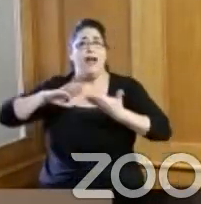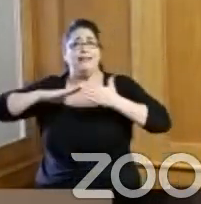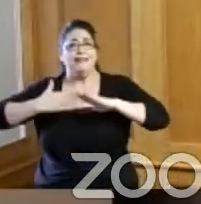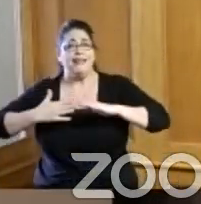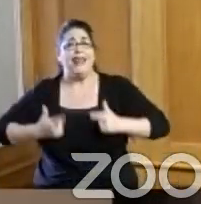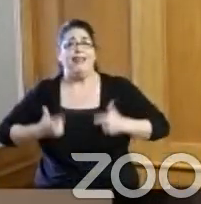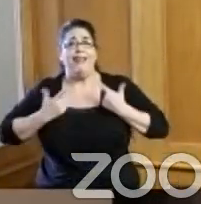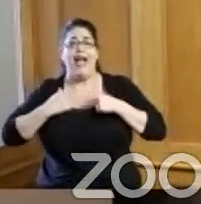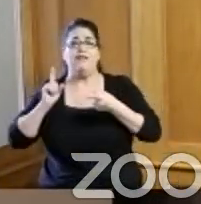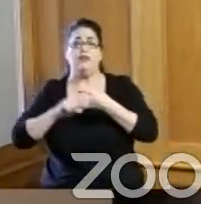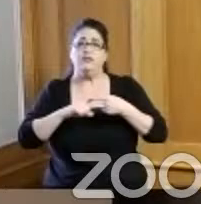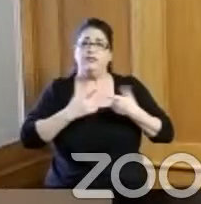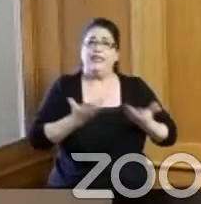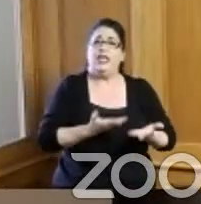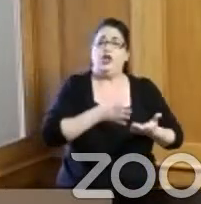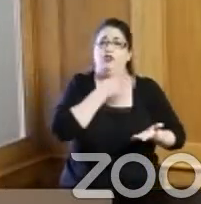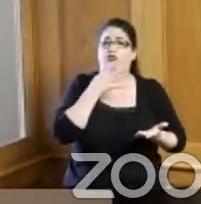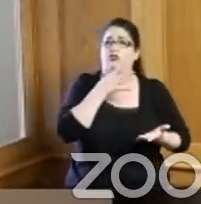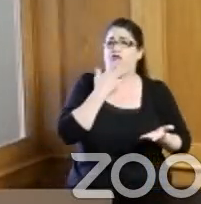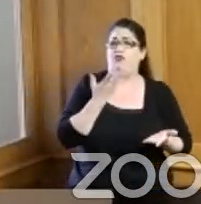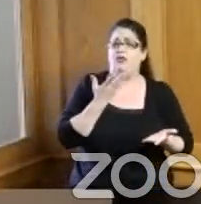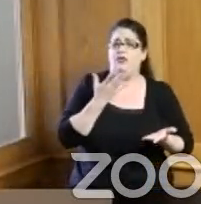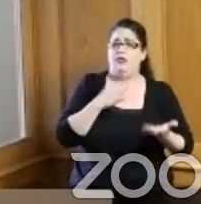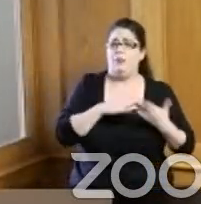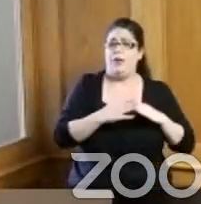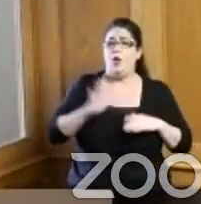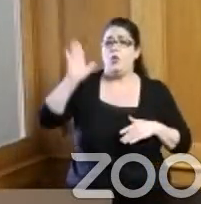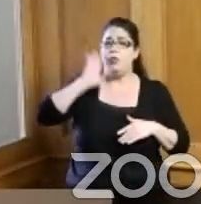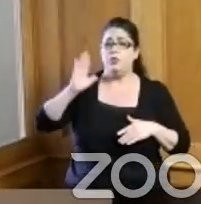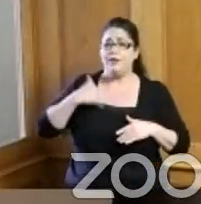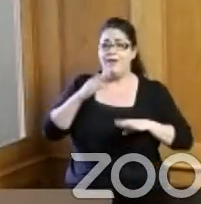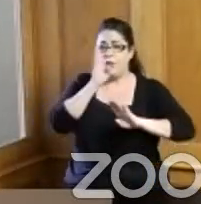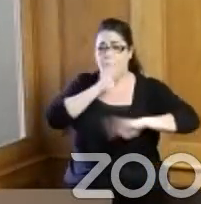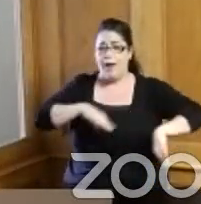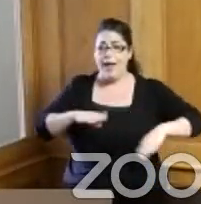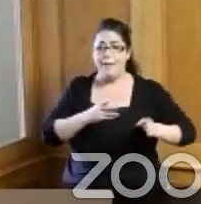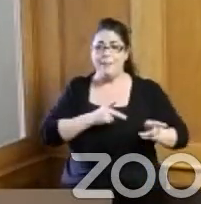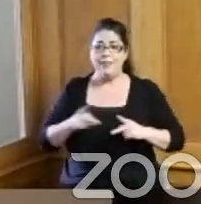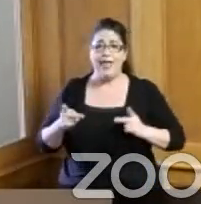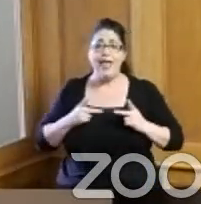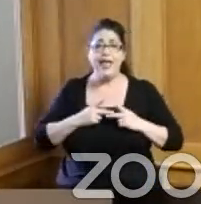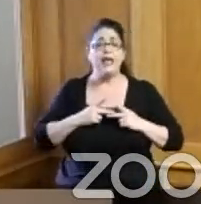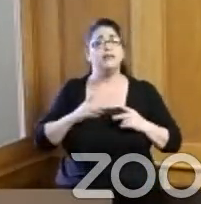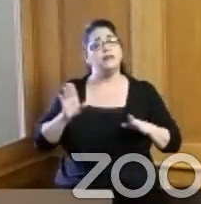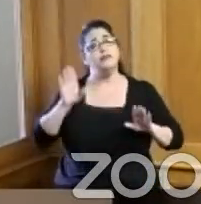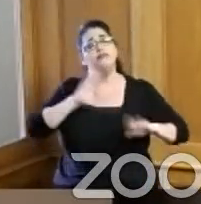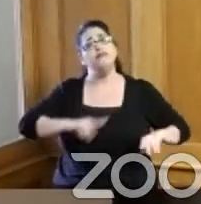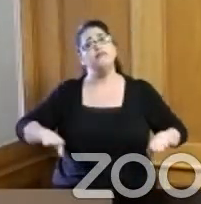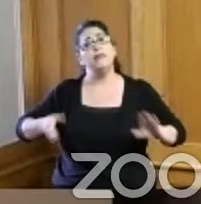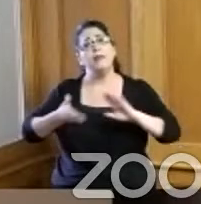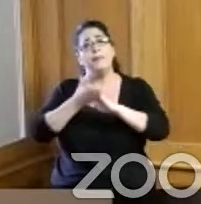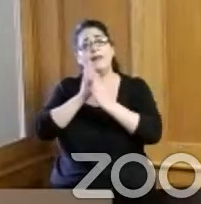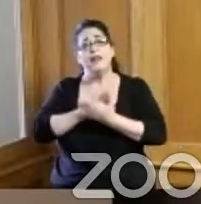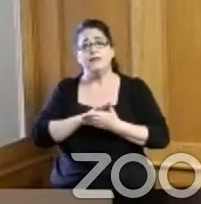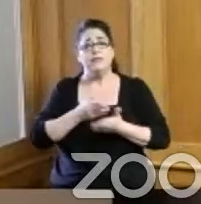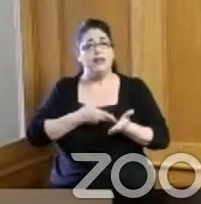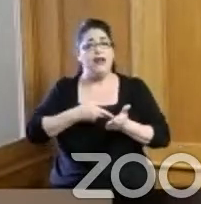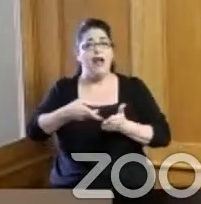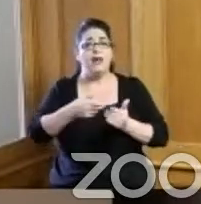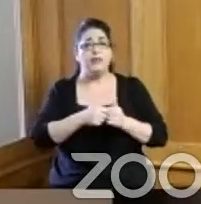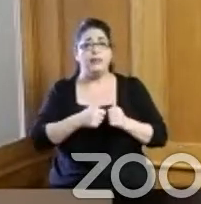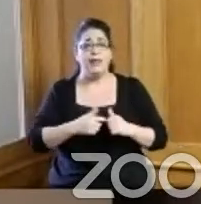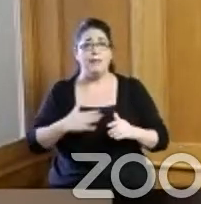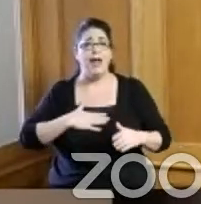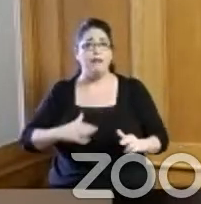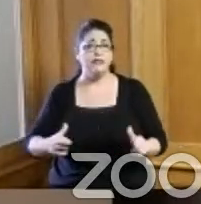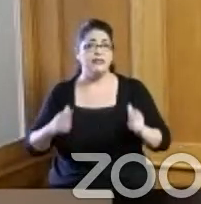My neighbors and I, we used to have a quiet place up here. It was tranquil and peaceful. But quite honestly, my retirement